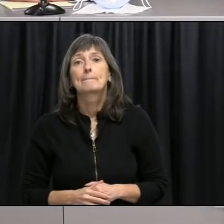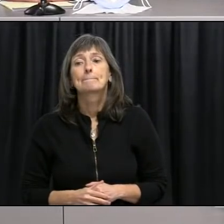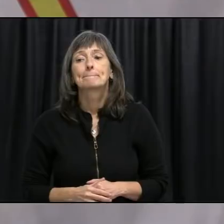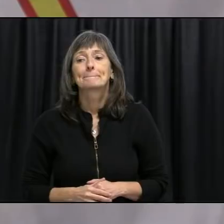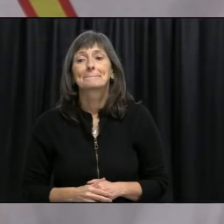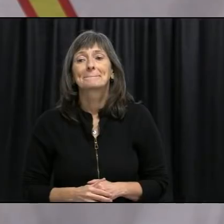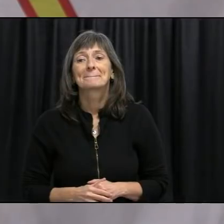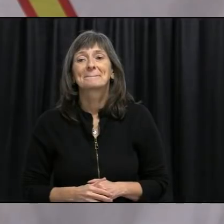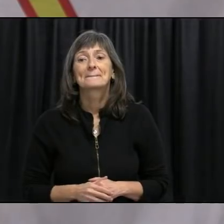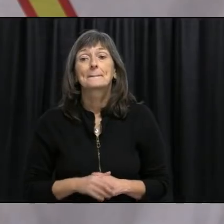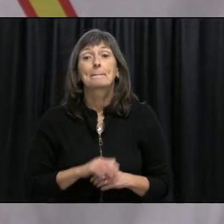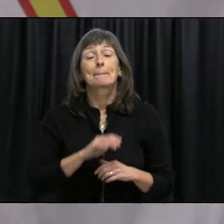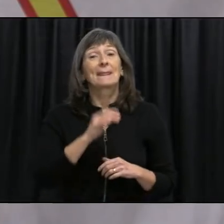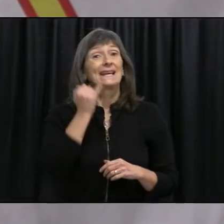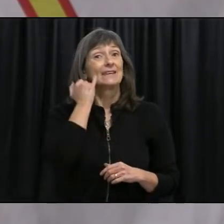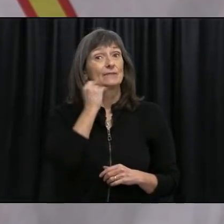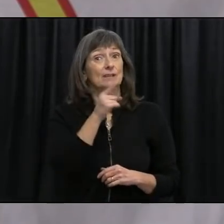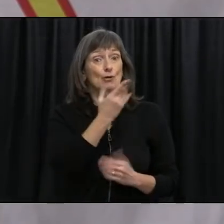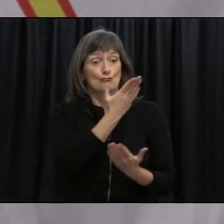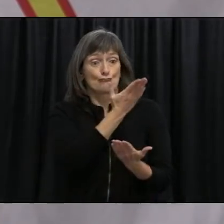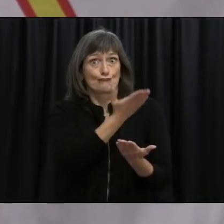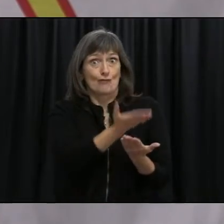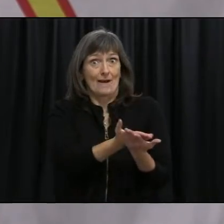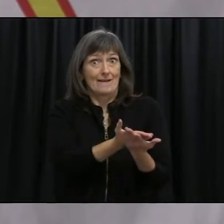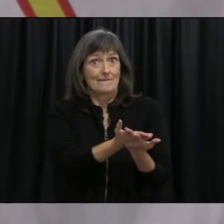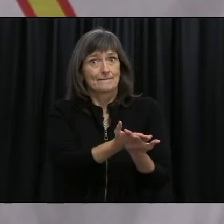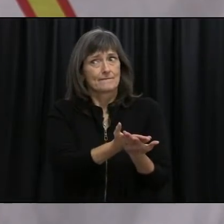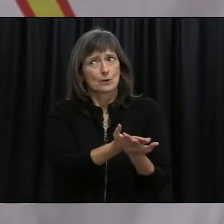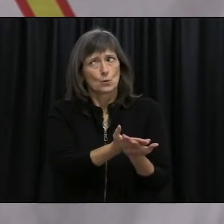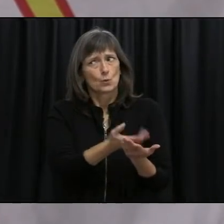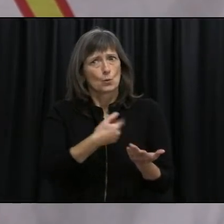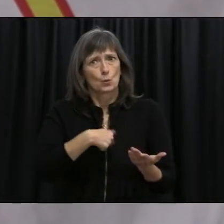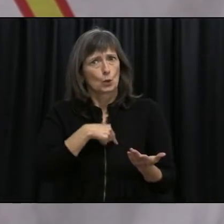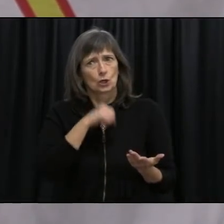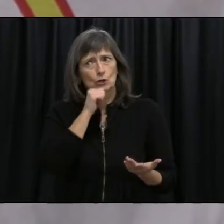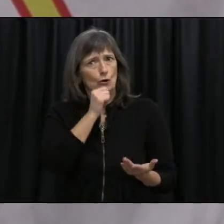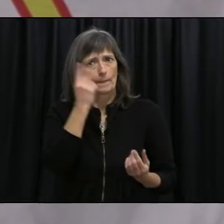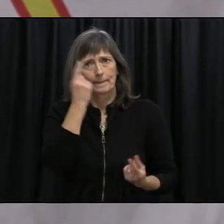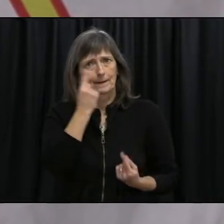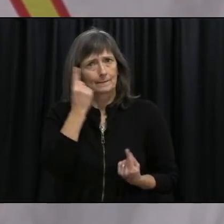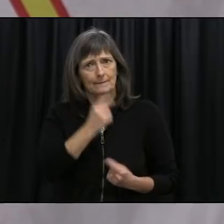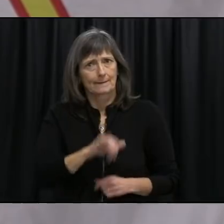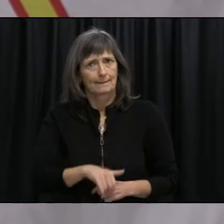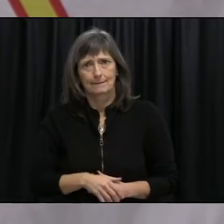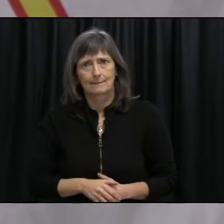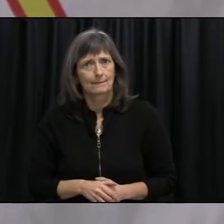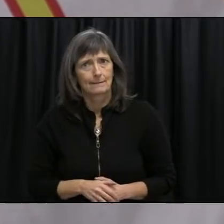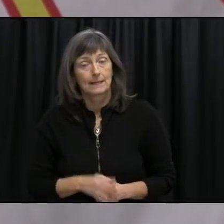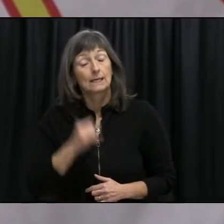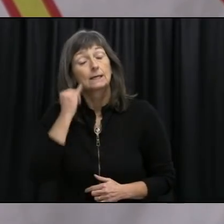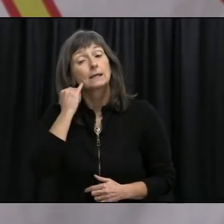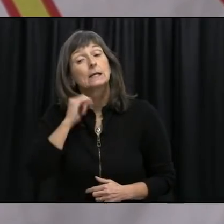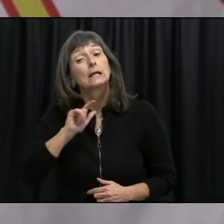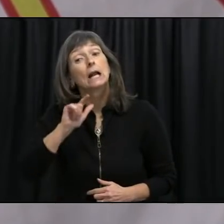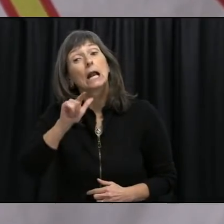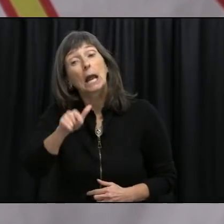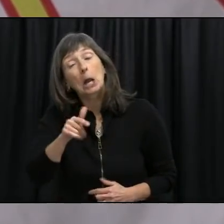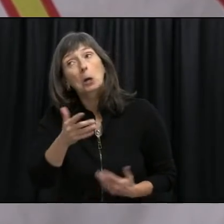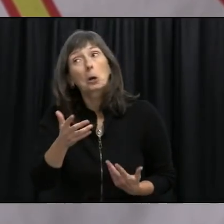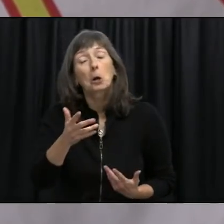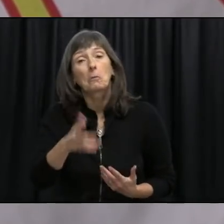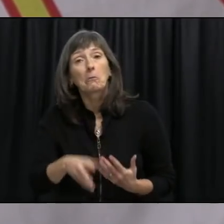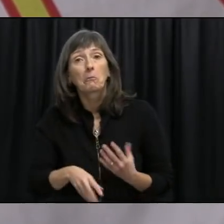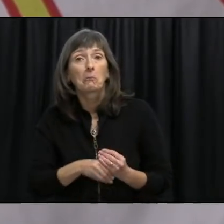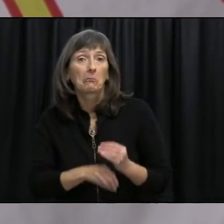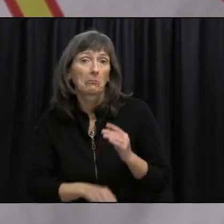So point of entry testing is not something we're considering at this time. If at any point down the road we were to consider point of entry